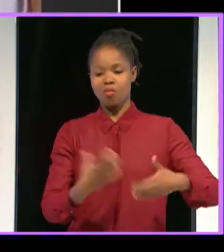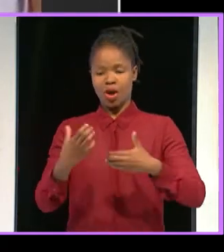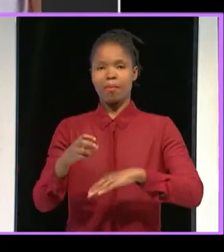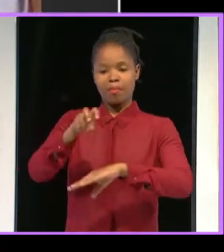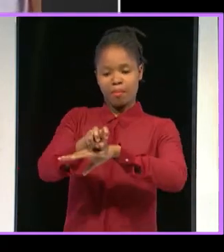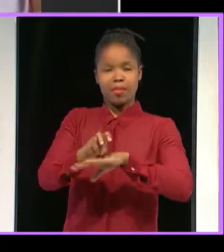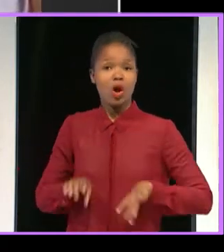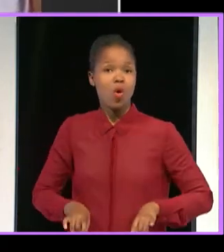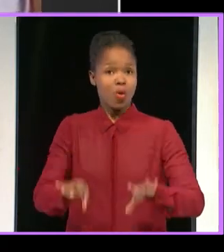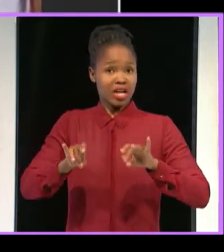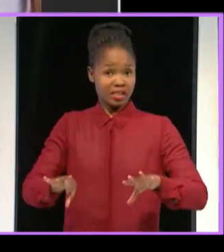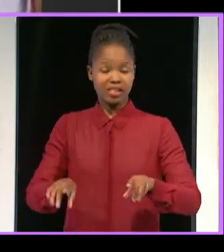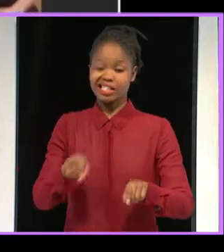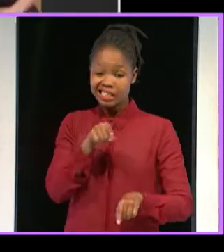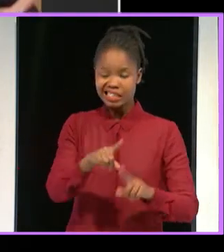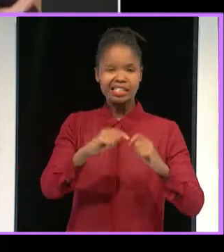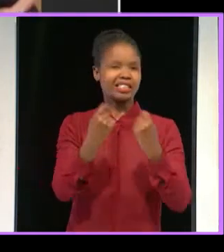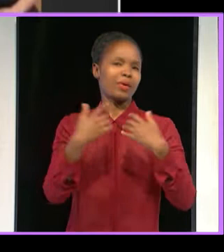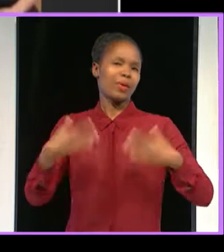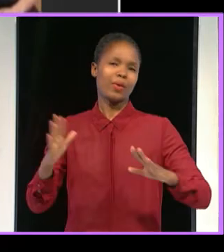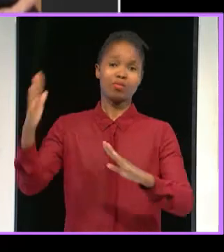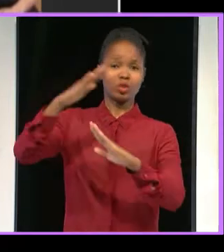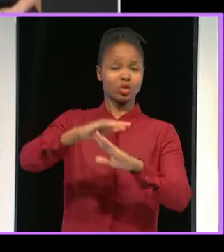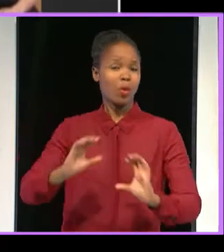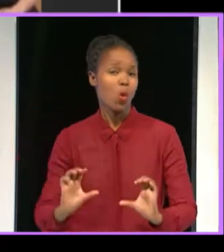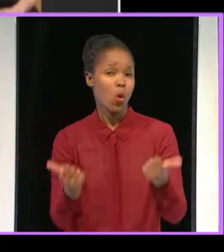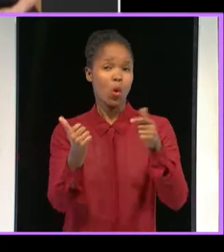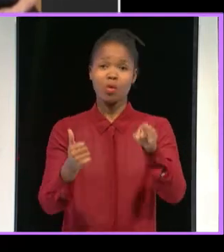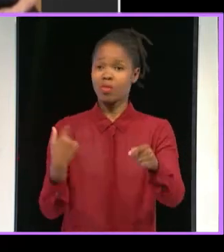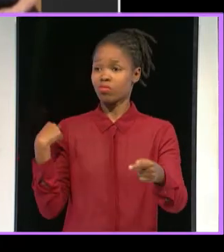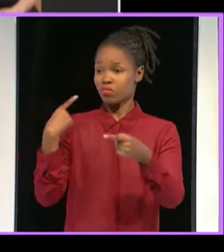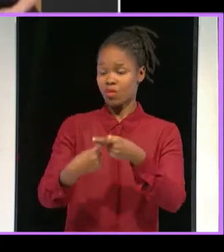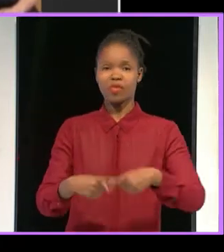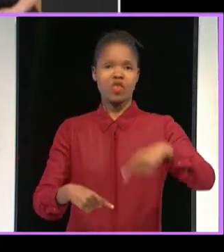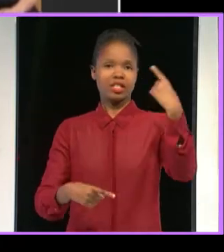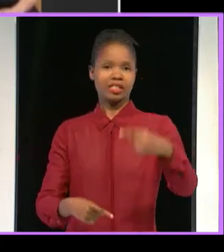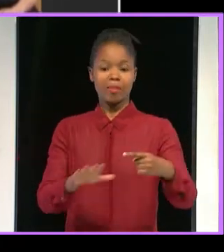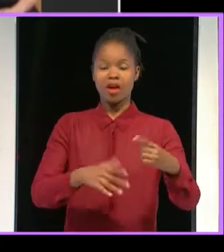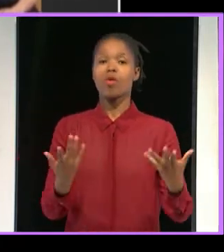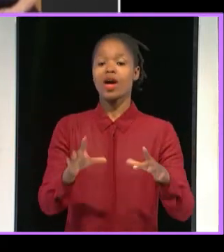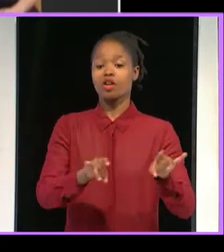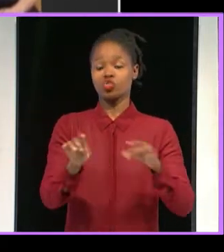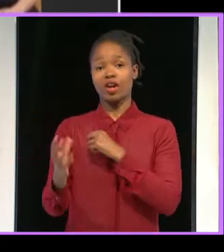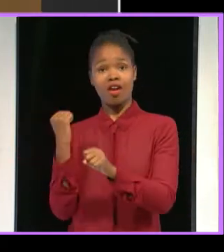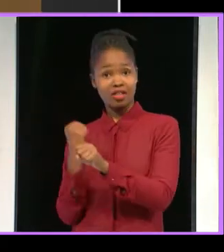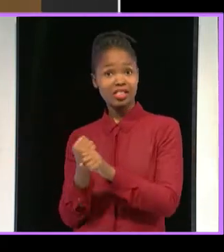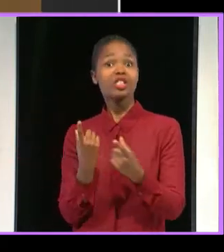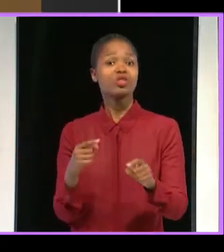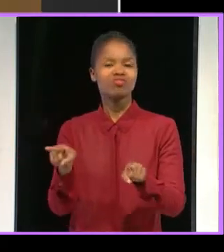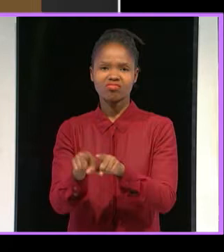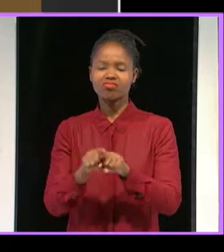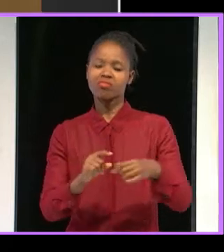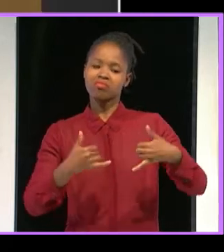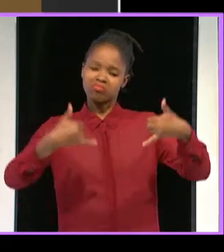team. The reigning World Wheelchair Rugby champions, having won the title for the first time in Australia last year, had the opportunity